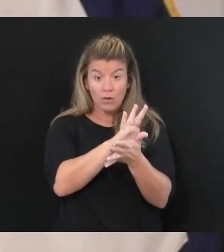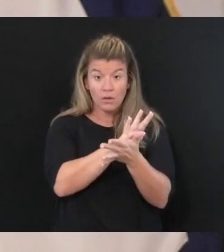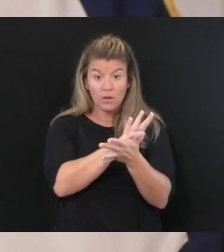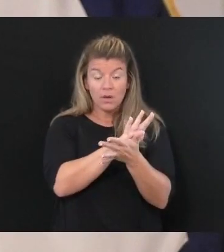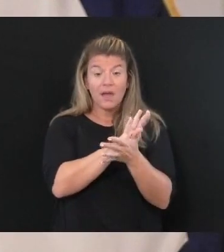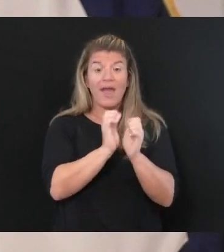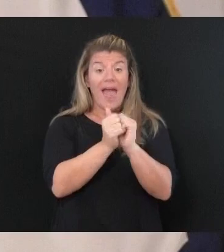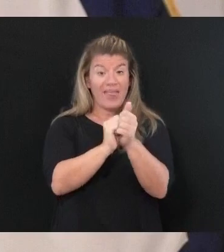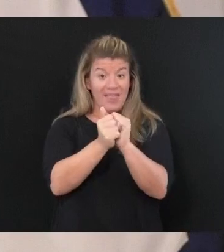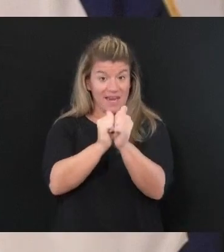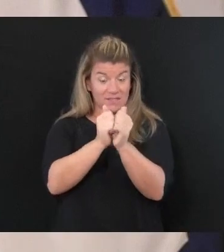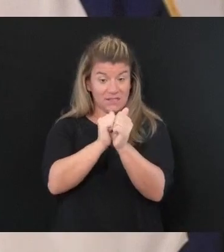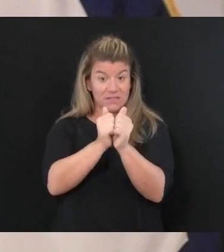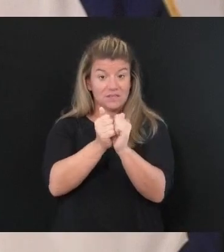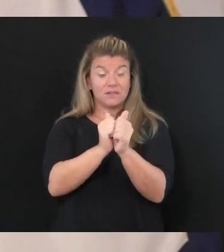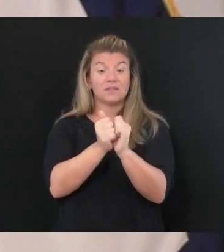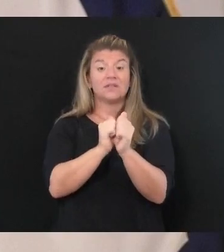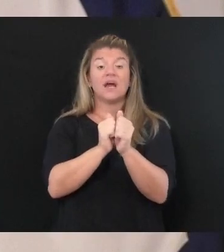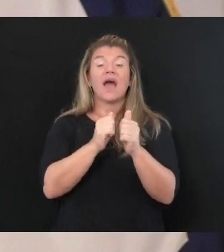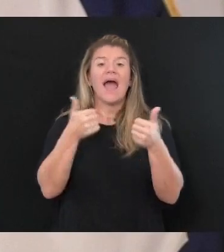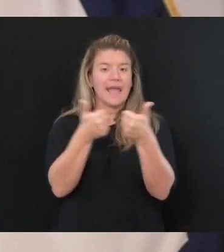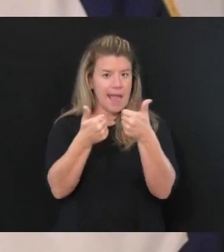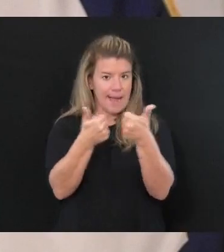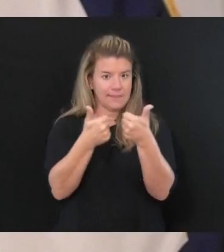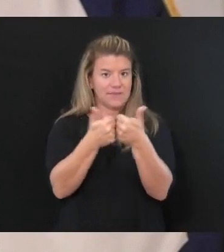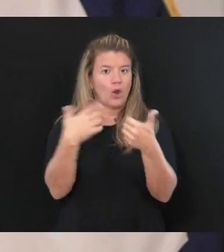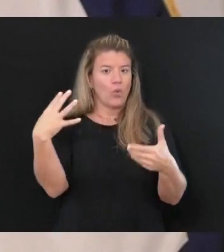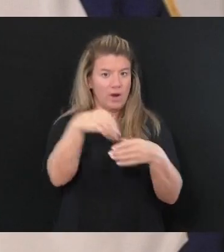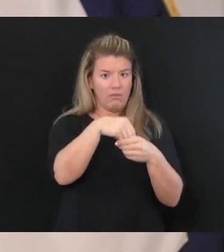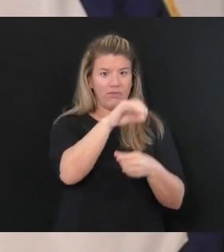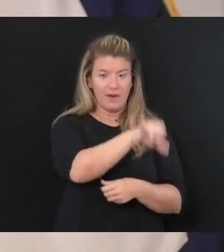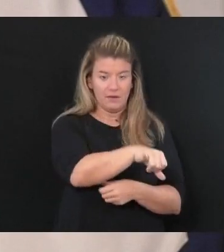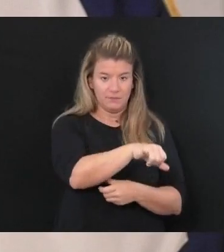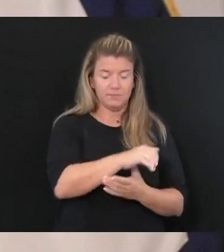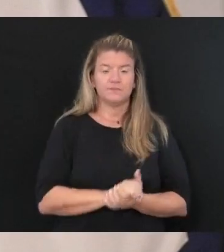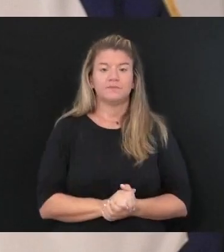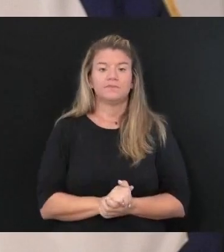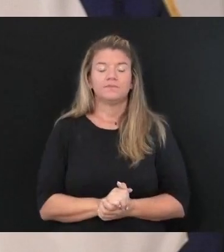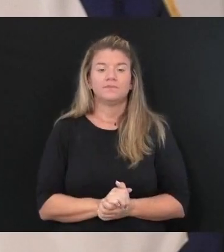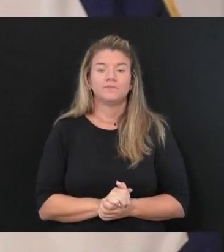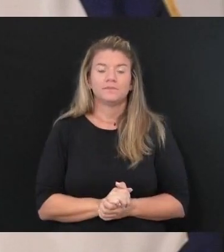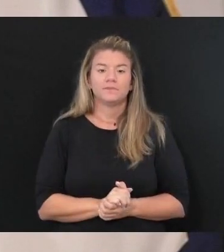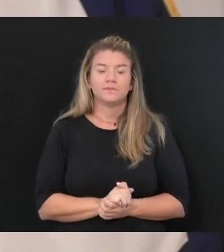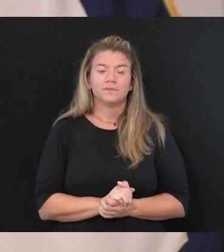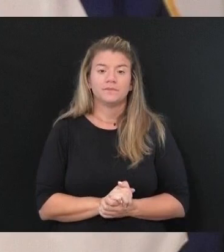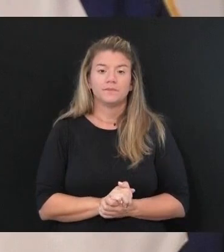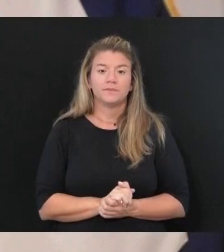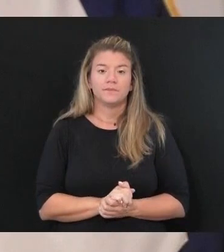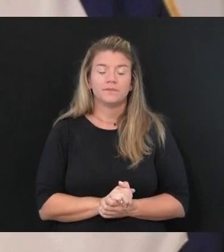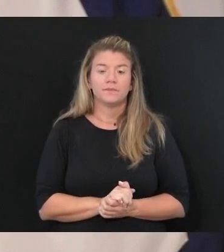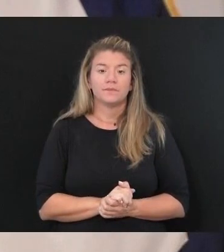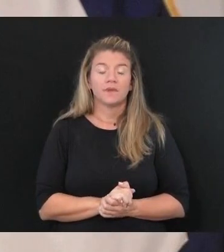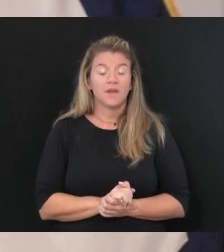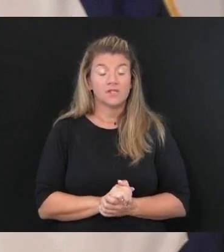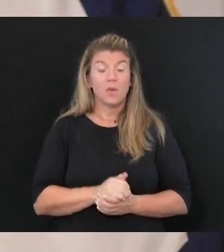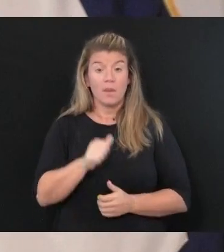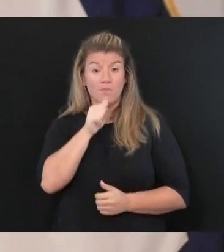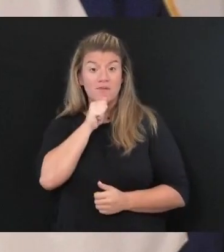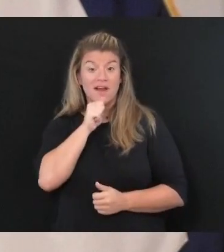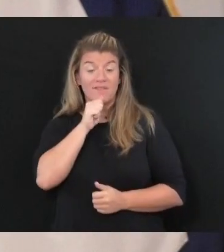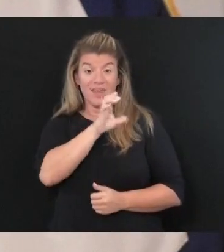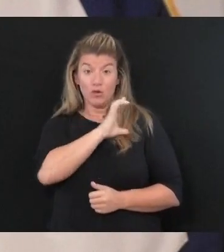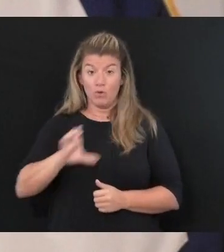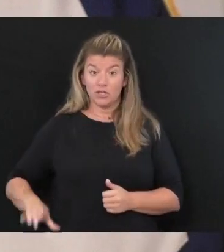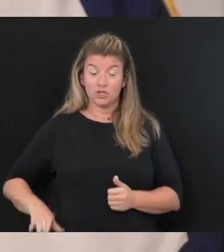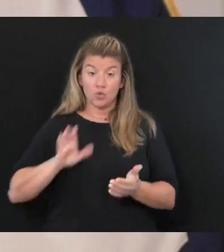our athletic competition as well. Now, from the standpoint of our private and Christian schools,